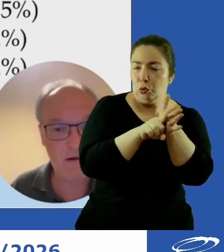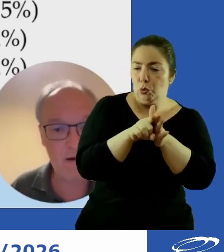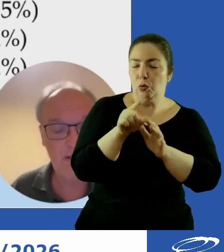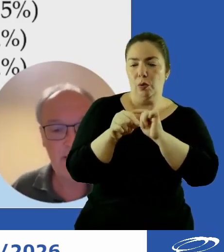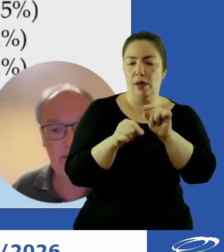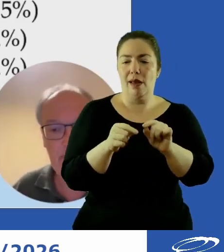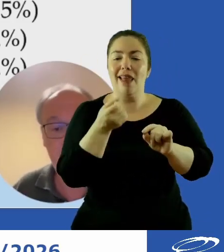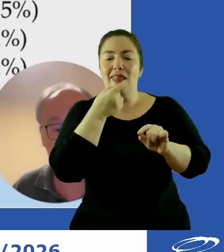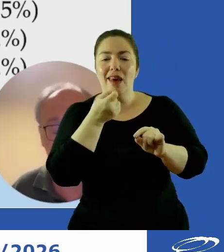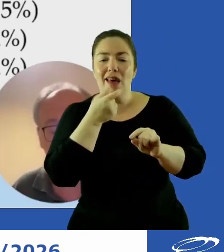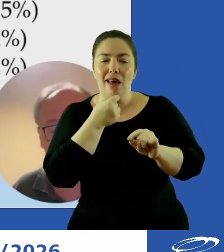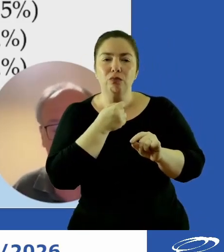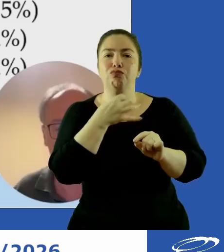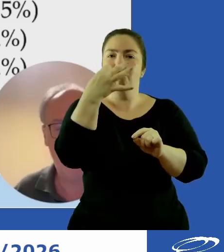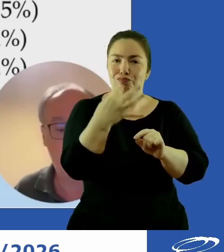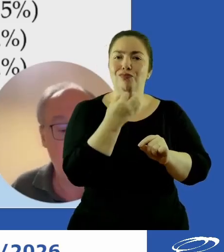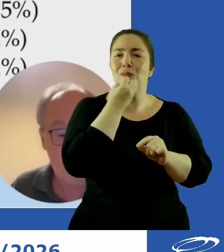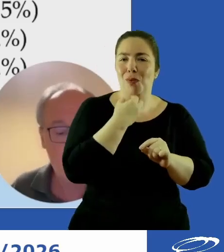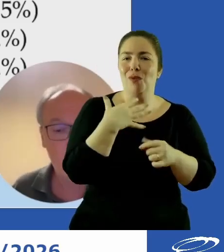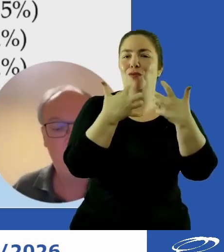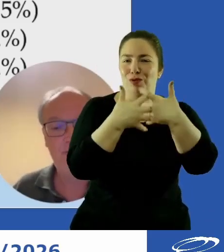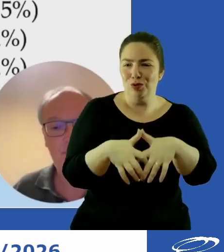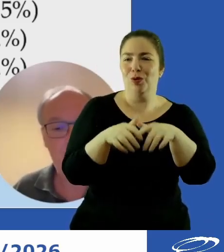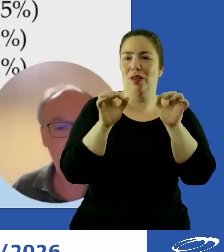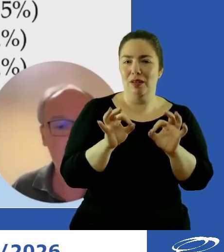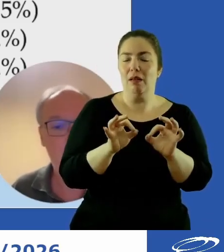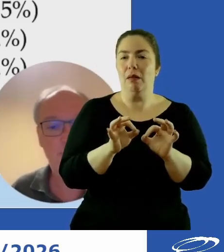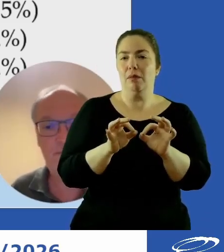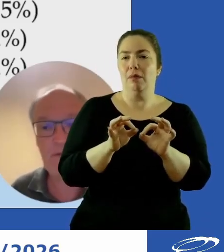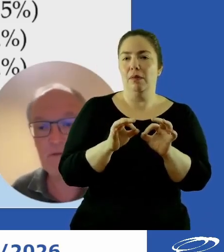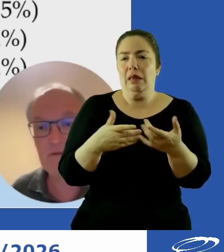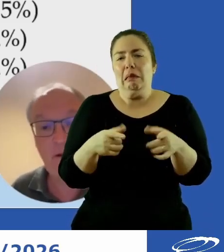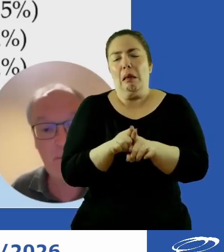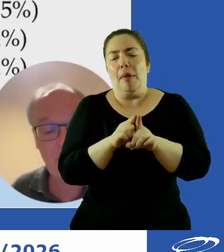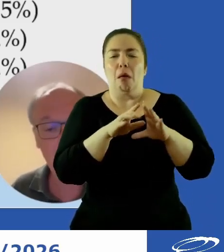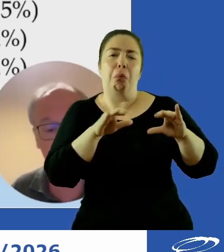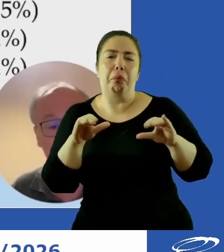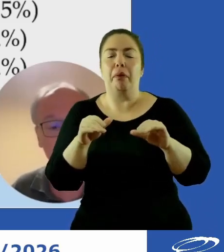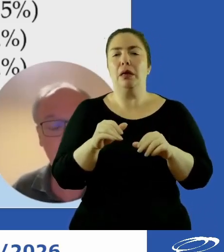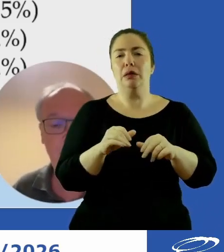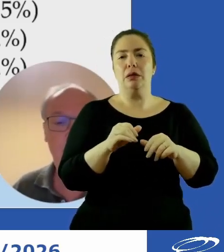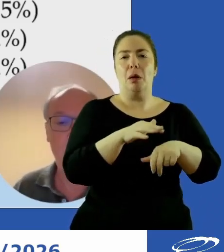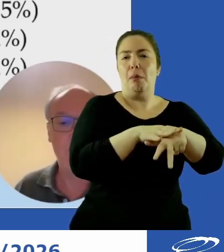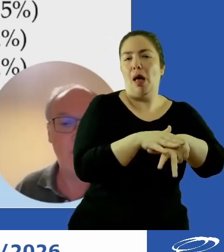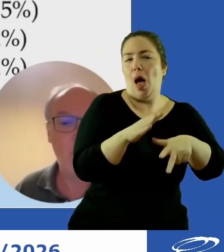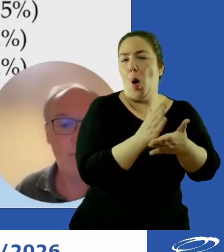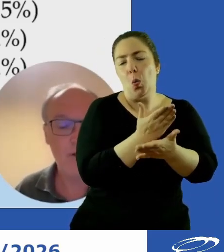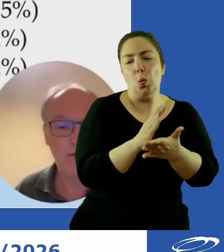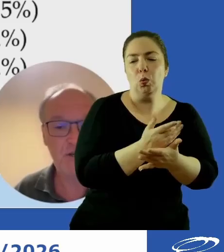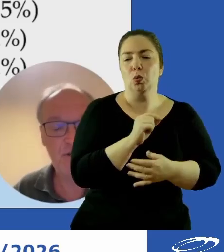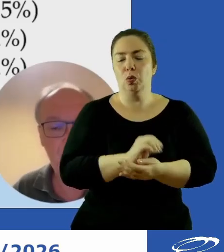are effective and comfortable for the management of some patients, at least, where no